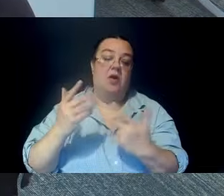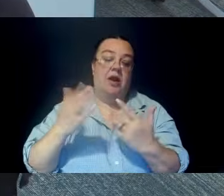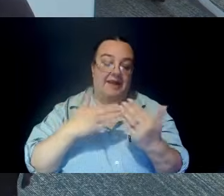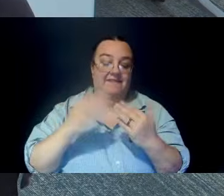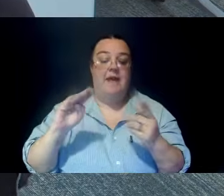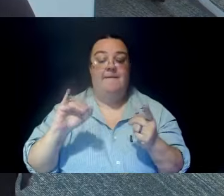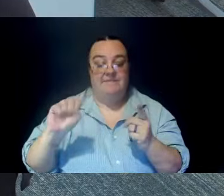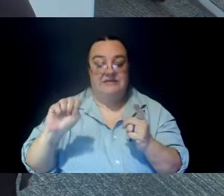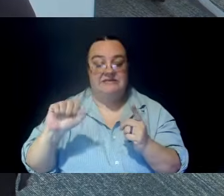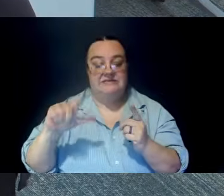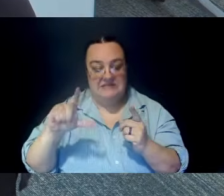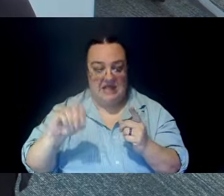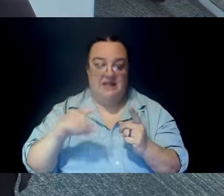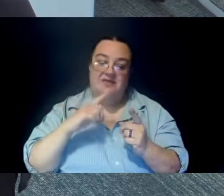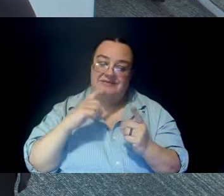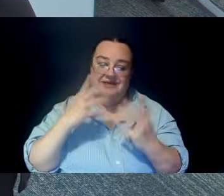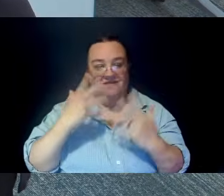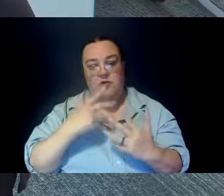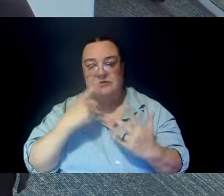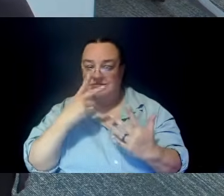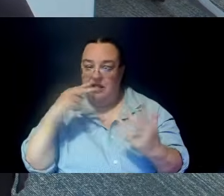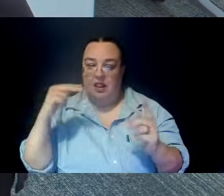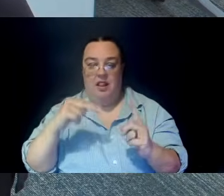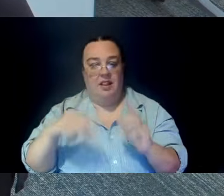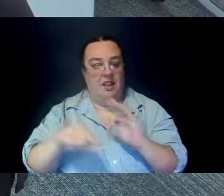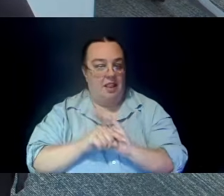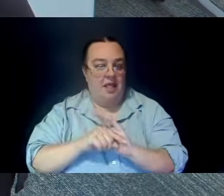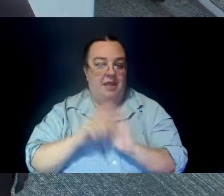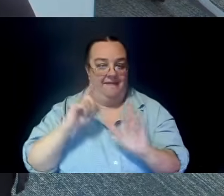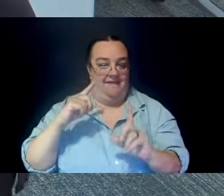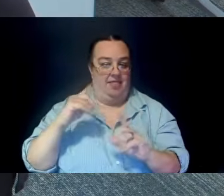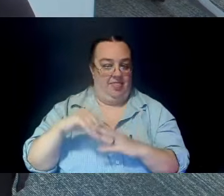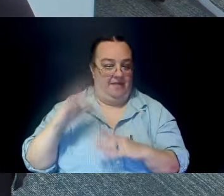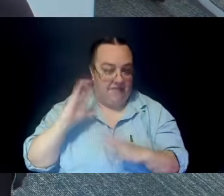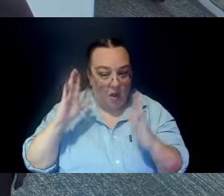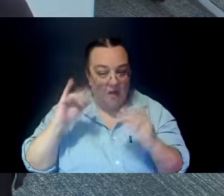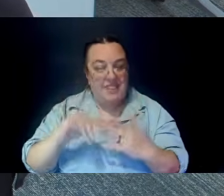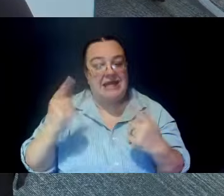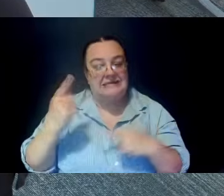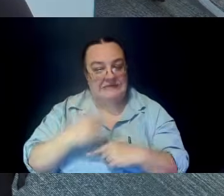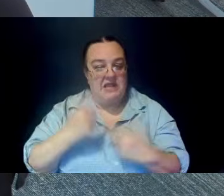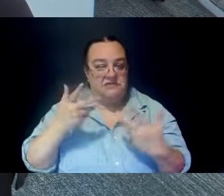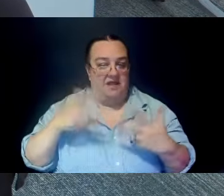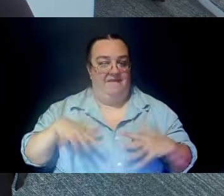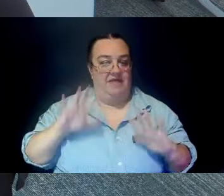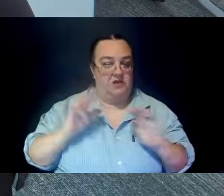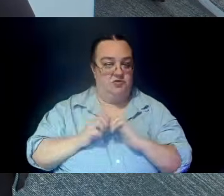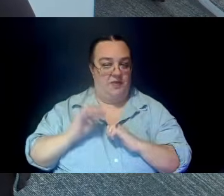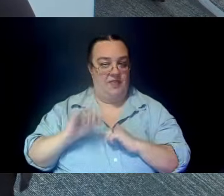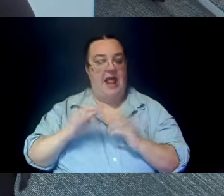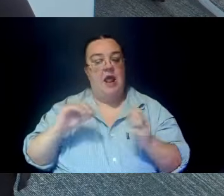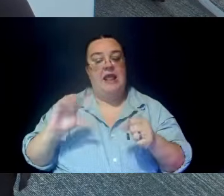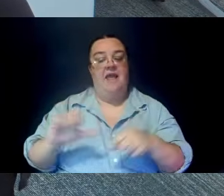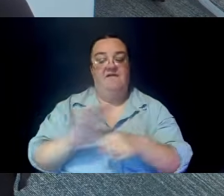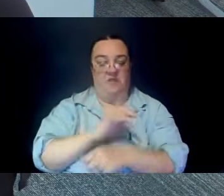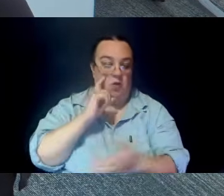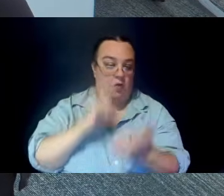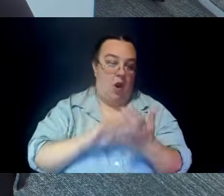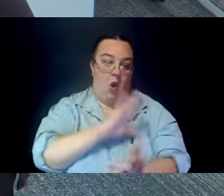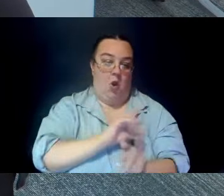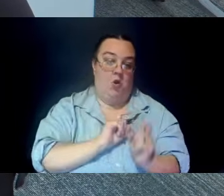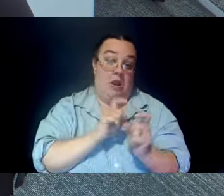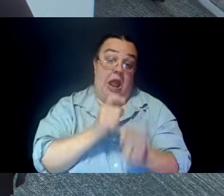in the past, I'm hoping that those days are behind us and we can really fully recognize her contributions to the